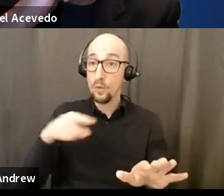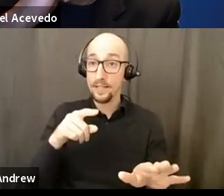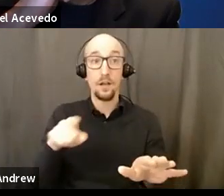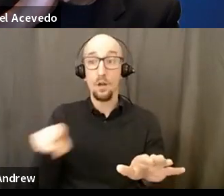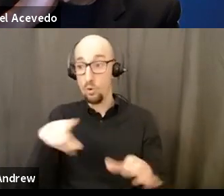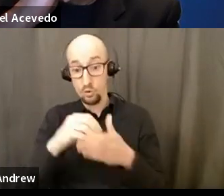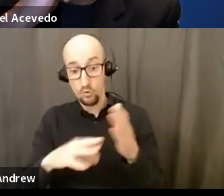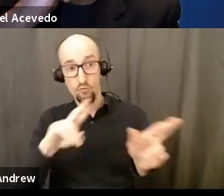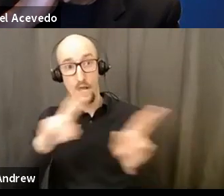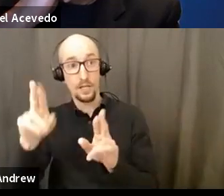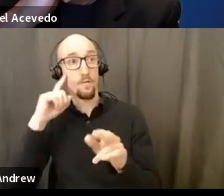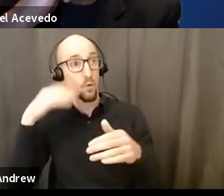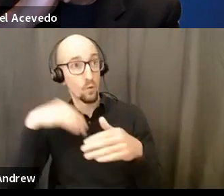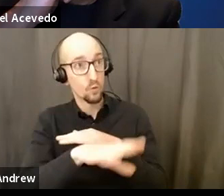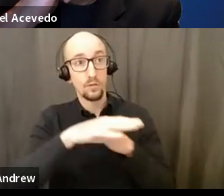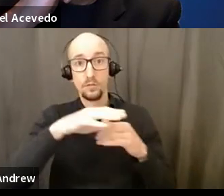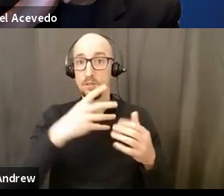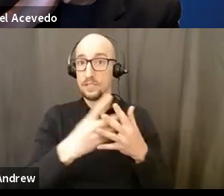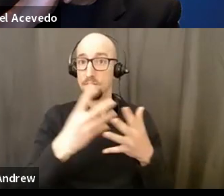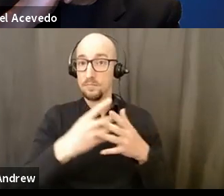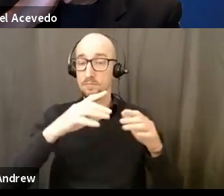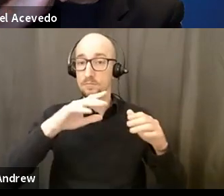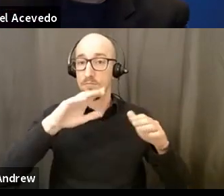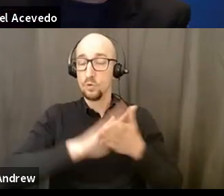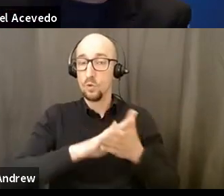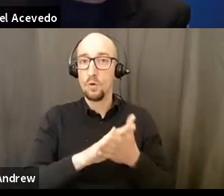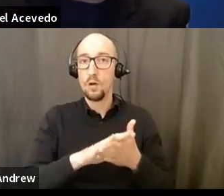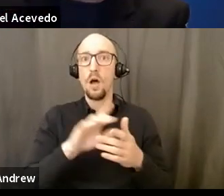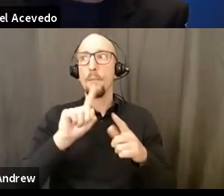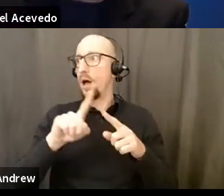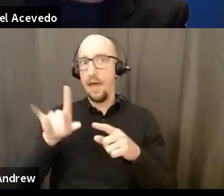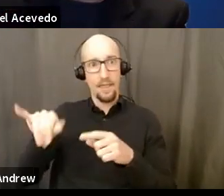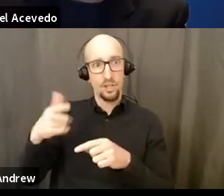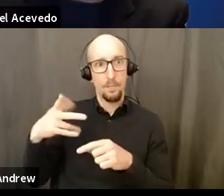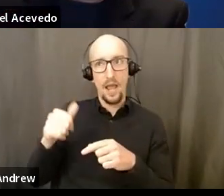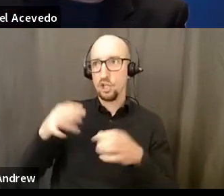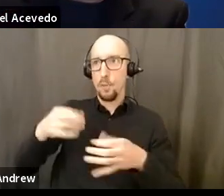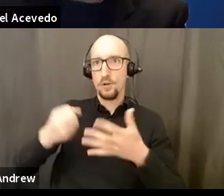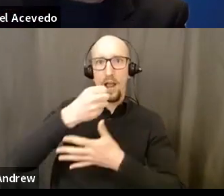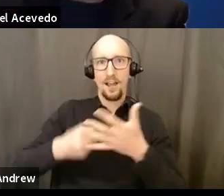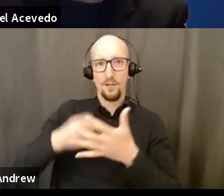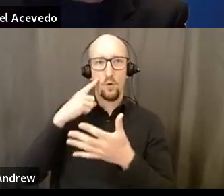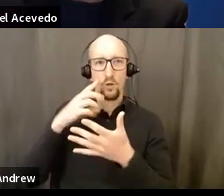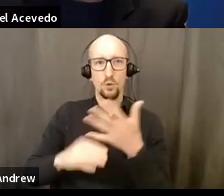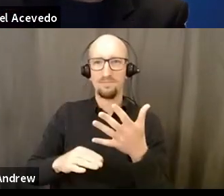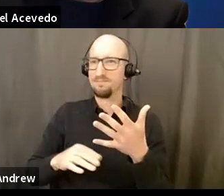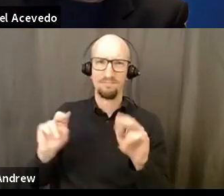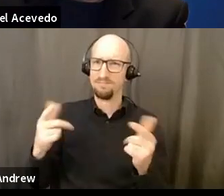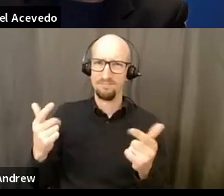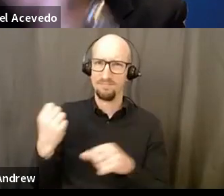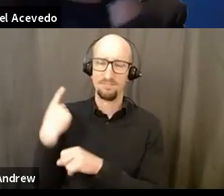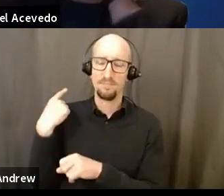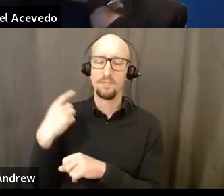but the rank of the student. And so let me offer a third option in the spirit of trying to